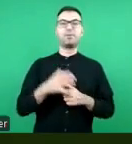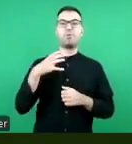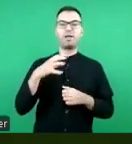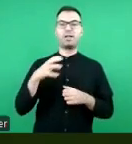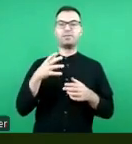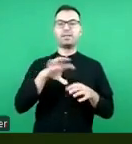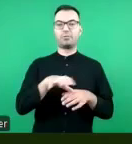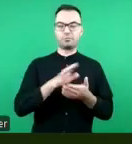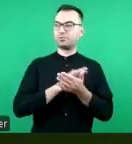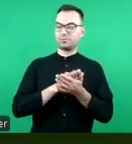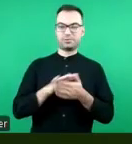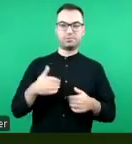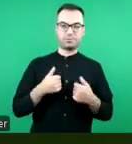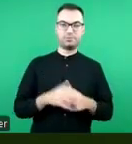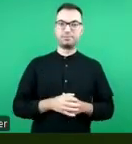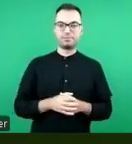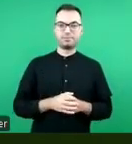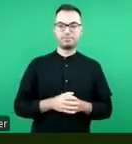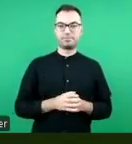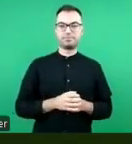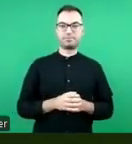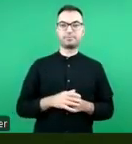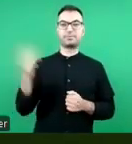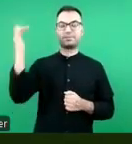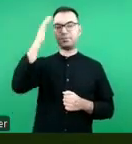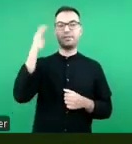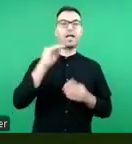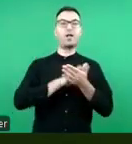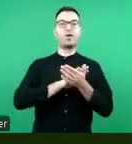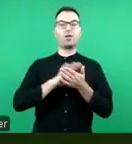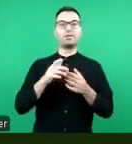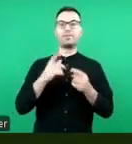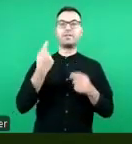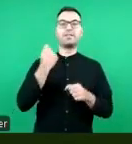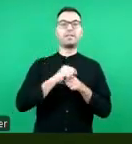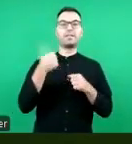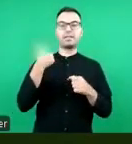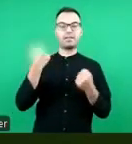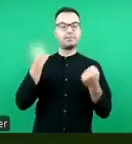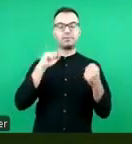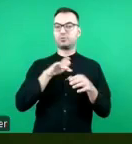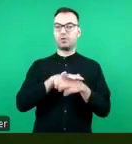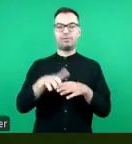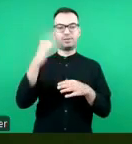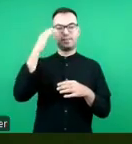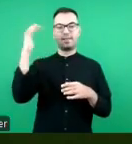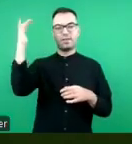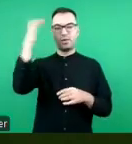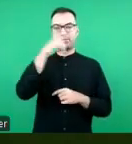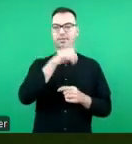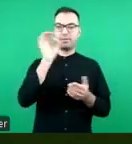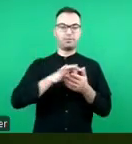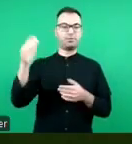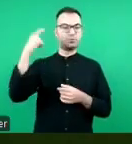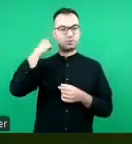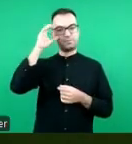Sorry. When it comes to ecological theory, there's one very famous theory that you probably have all heard about,